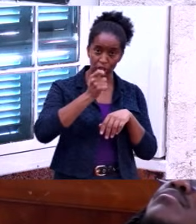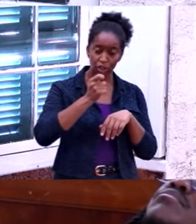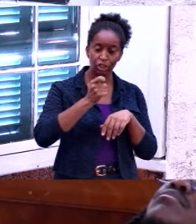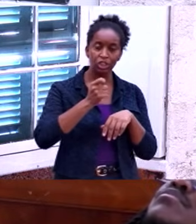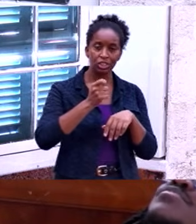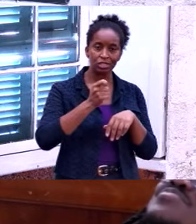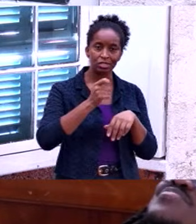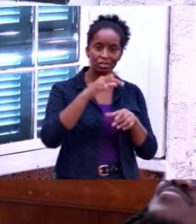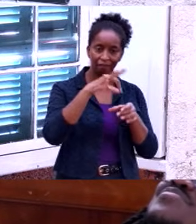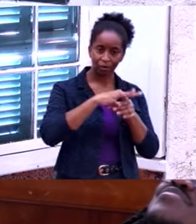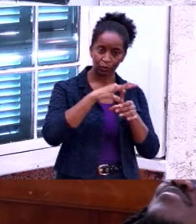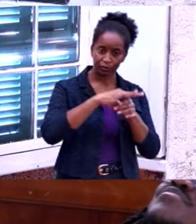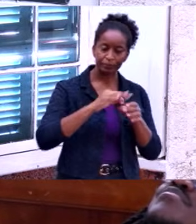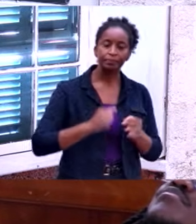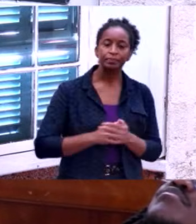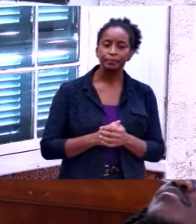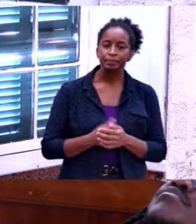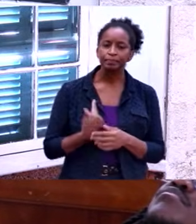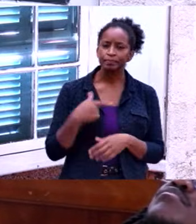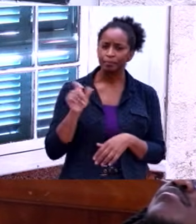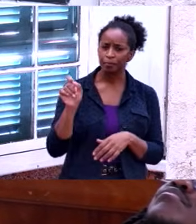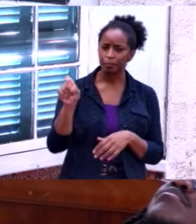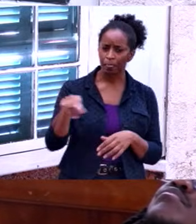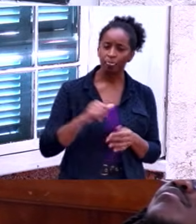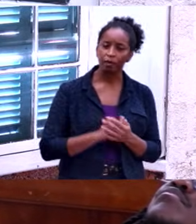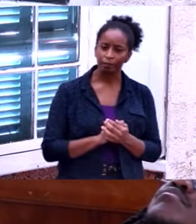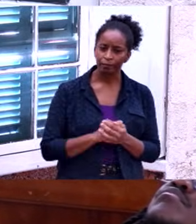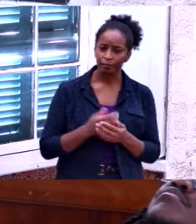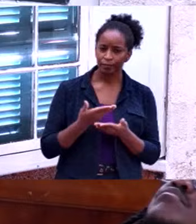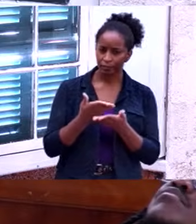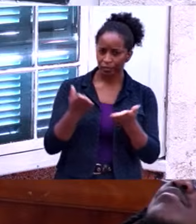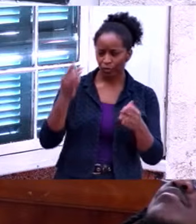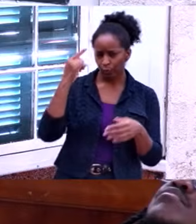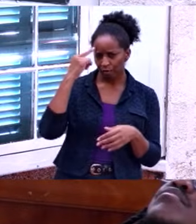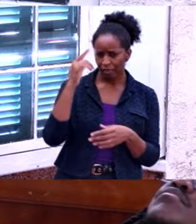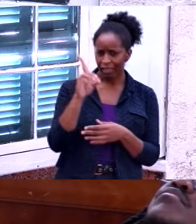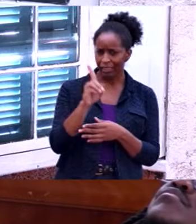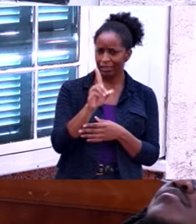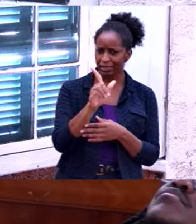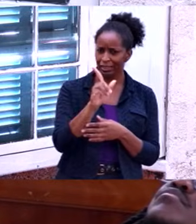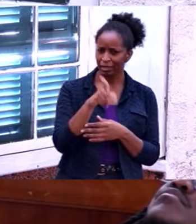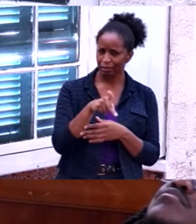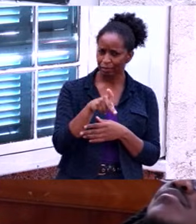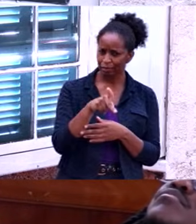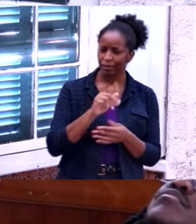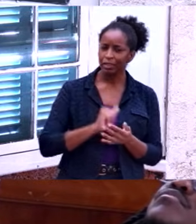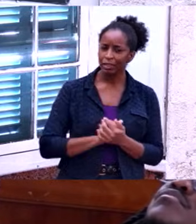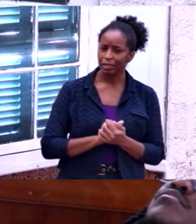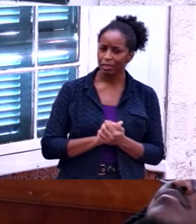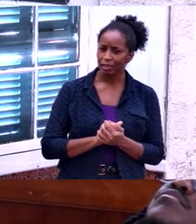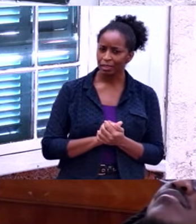if it is the position of the Democratic Labour Party that in their mind a Republican constitution will mean that we electing judges.